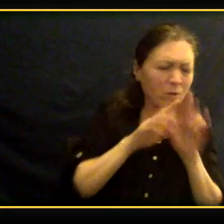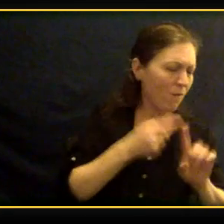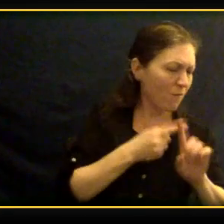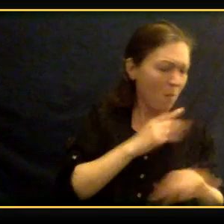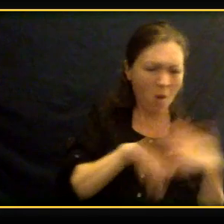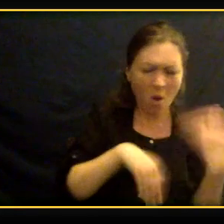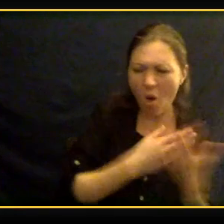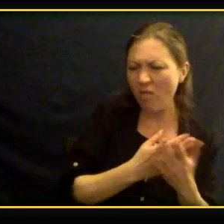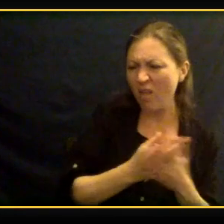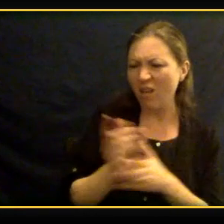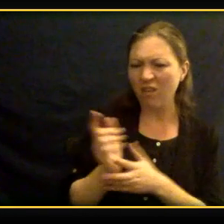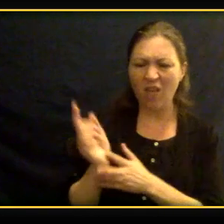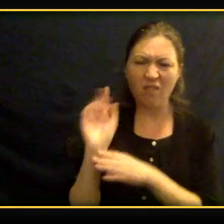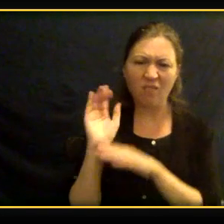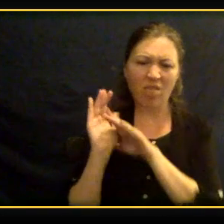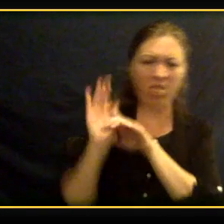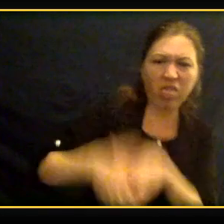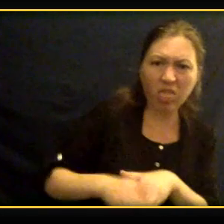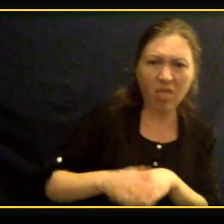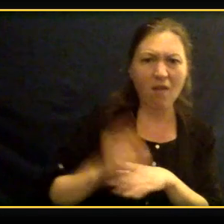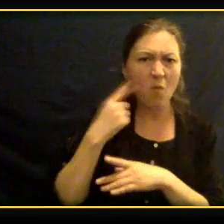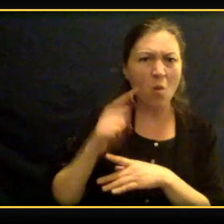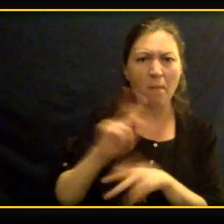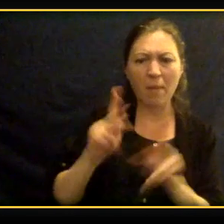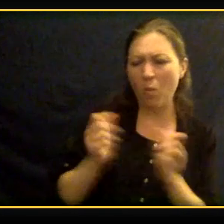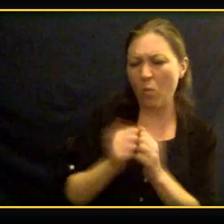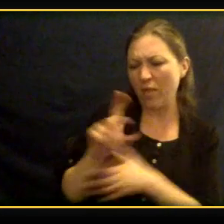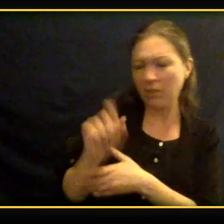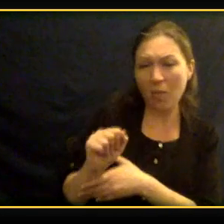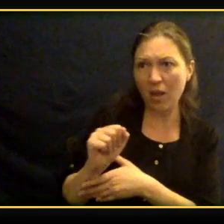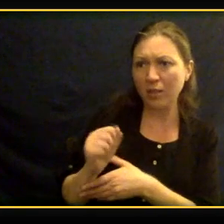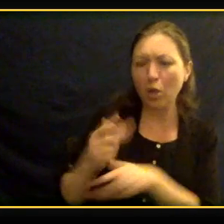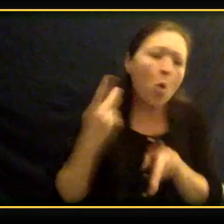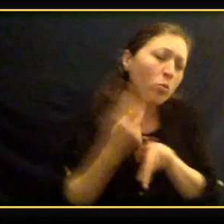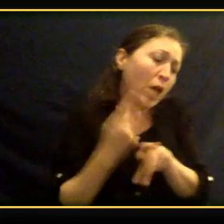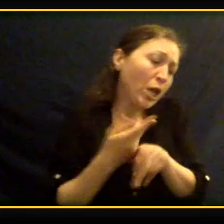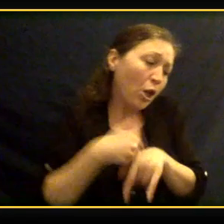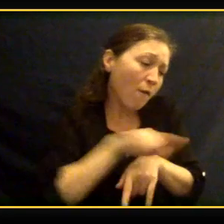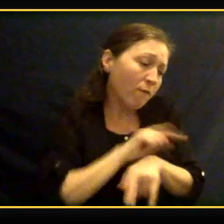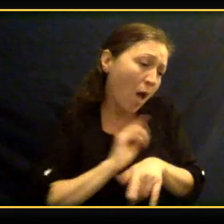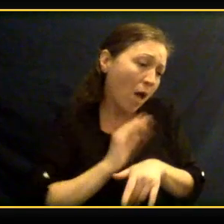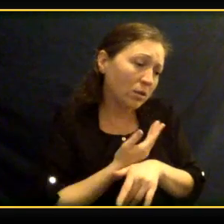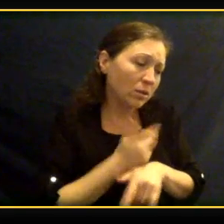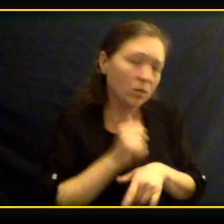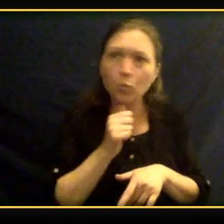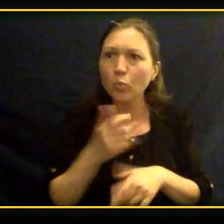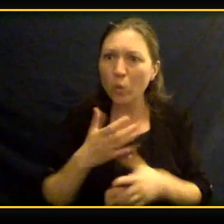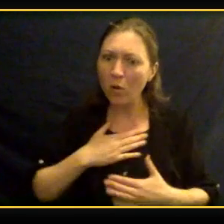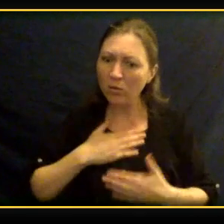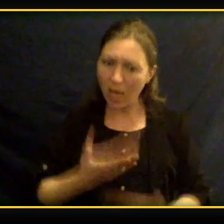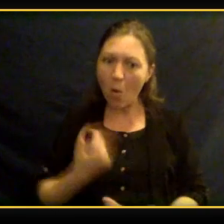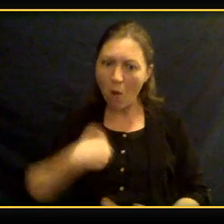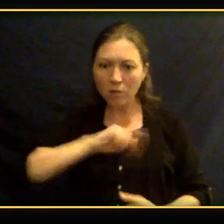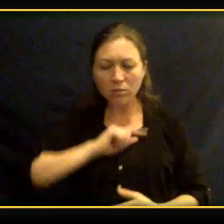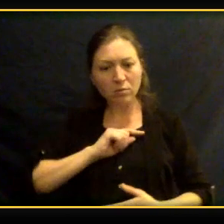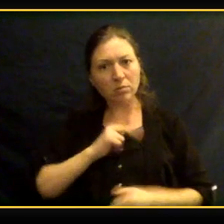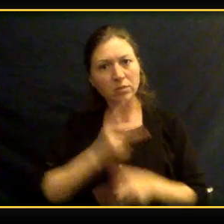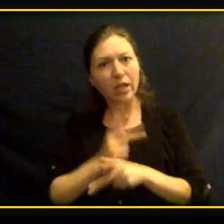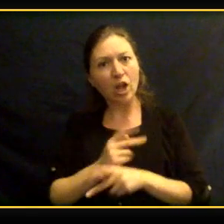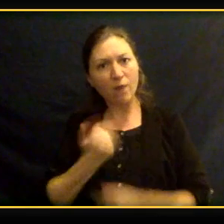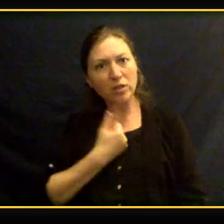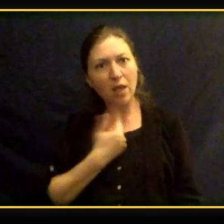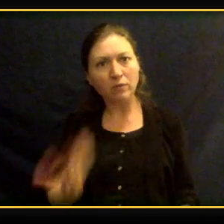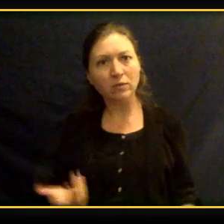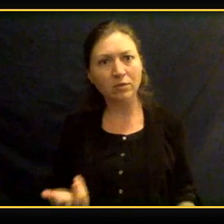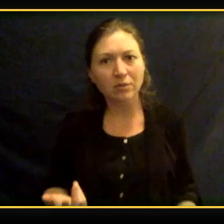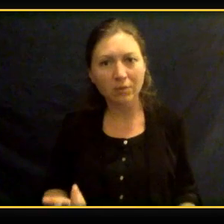with disabilities and just taking care of us instead of letting us take care of ourselves. We all across